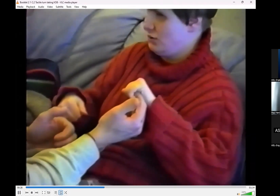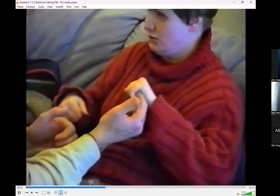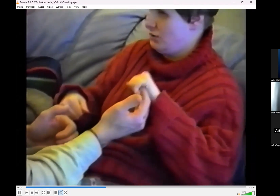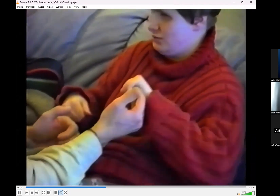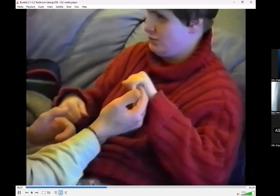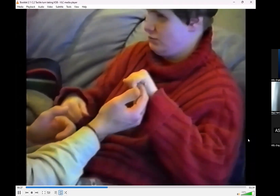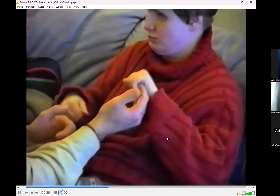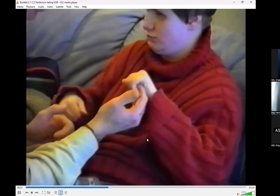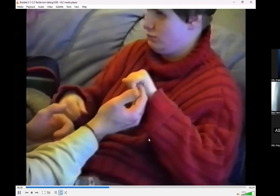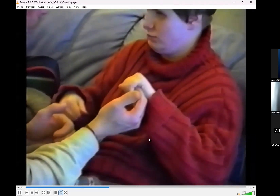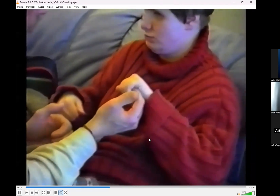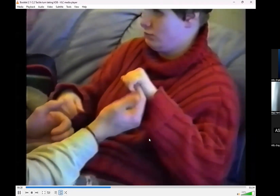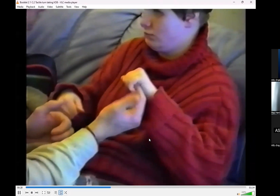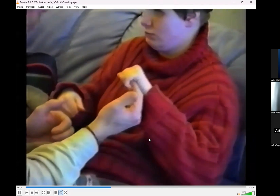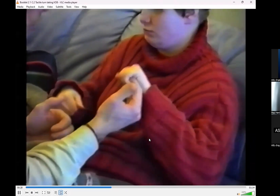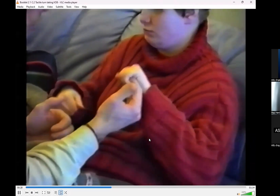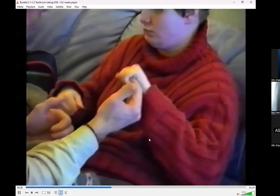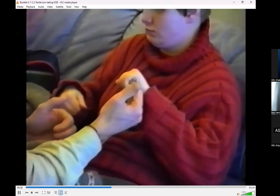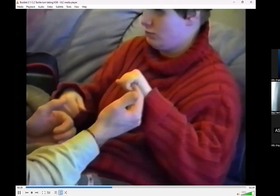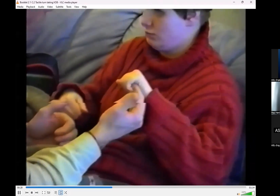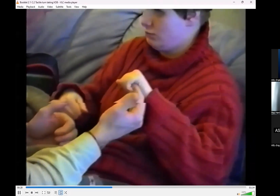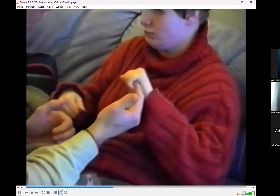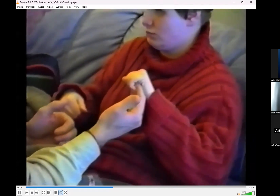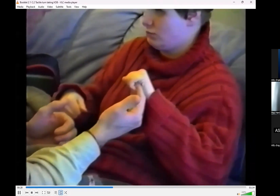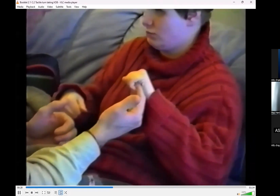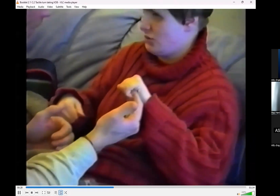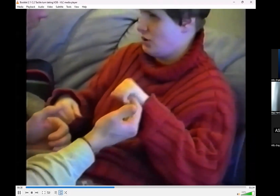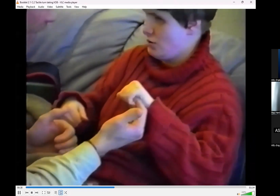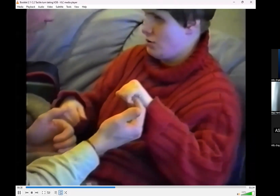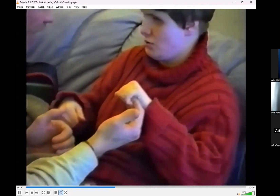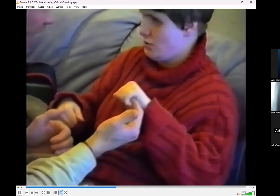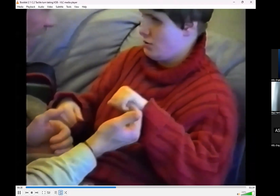Å, både sånn og sånn.